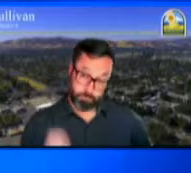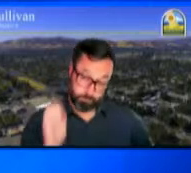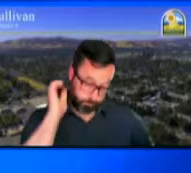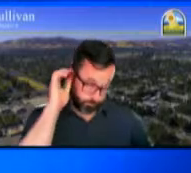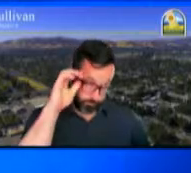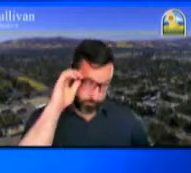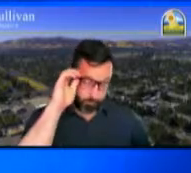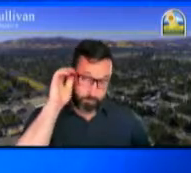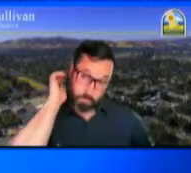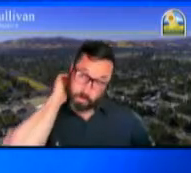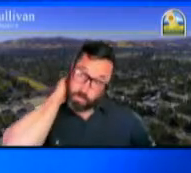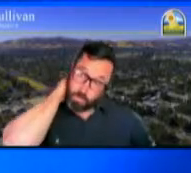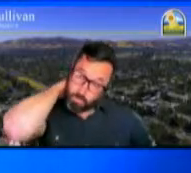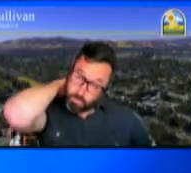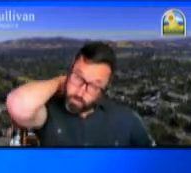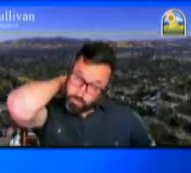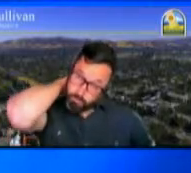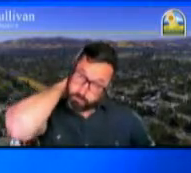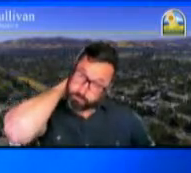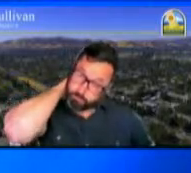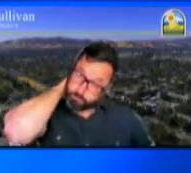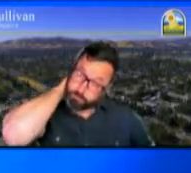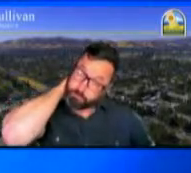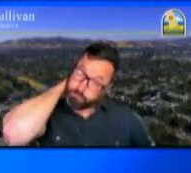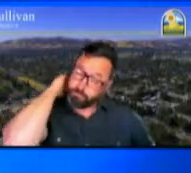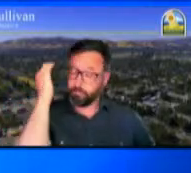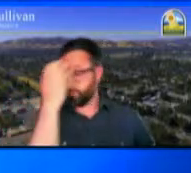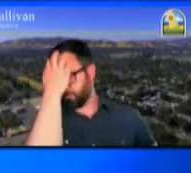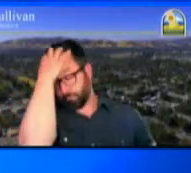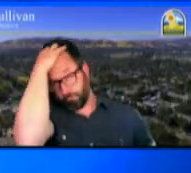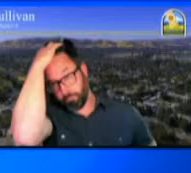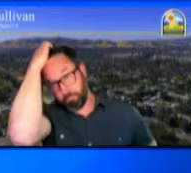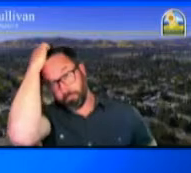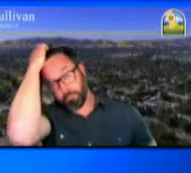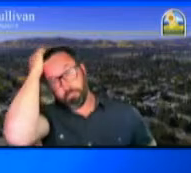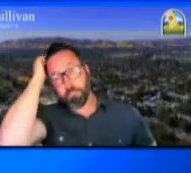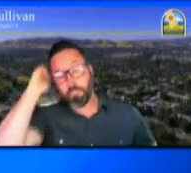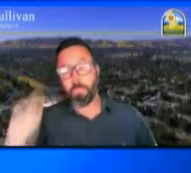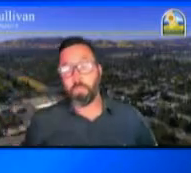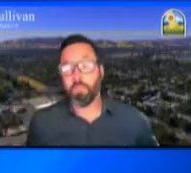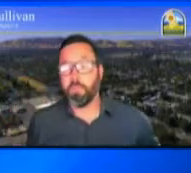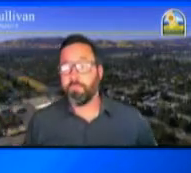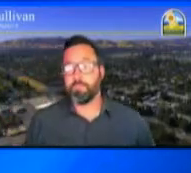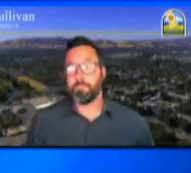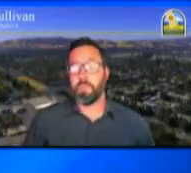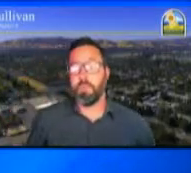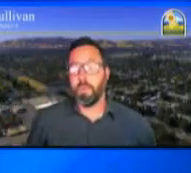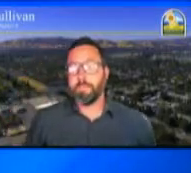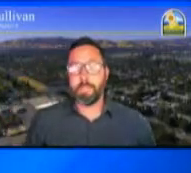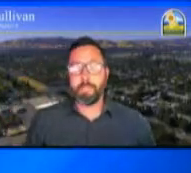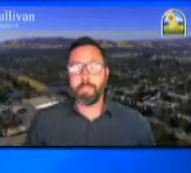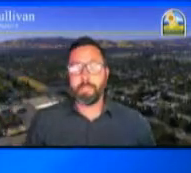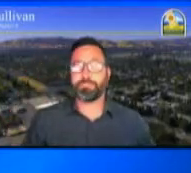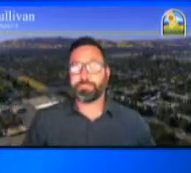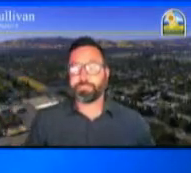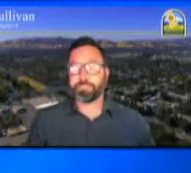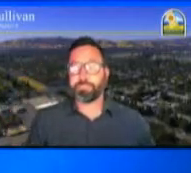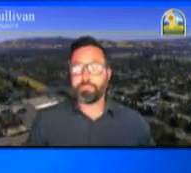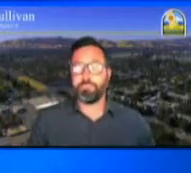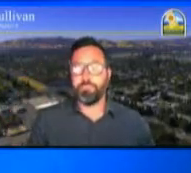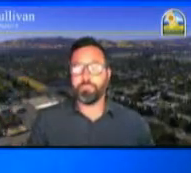meetings on a pilot program and let the other one expire, let the AB 361 expire. Second.